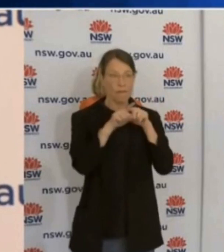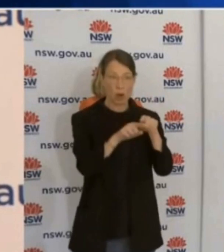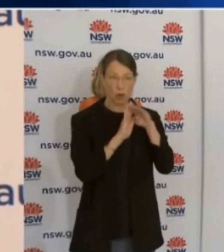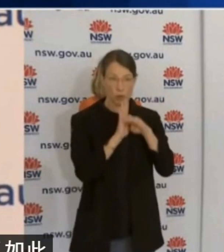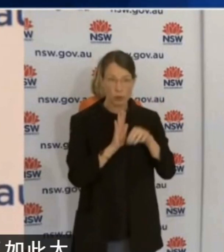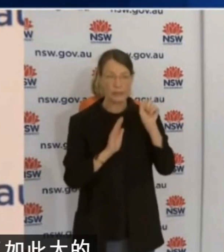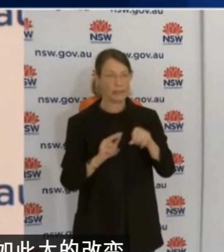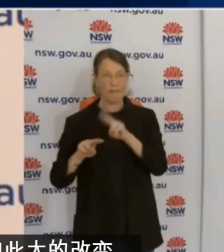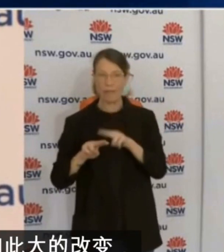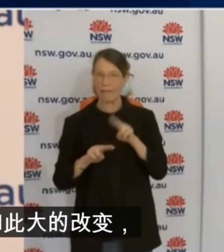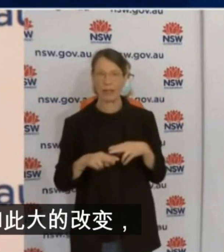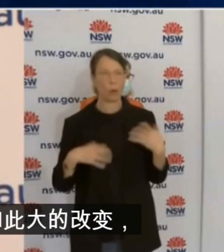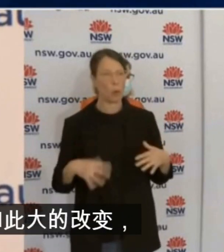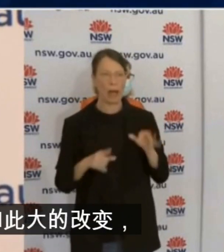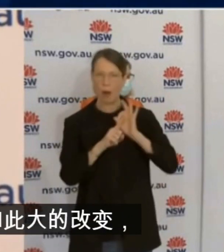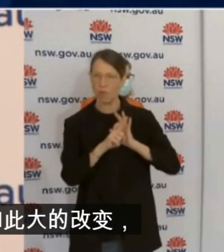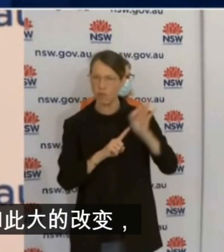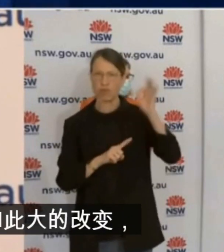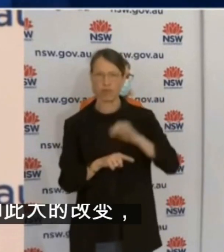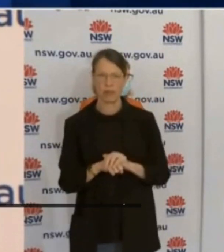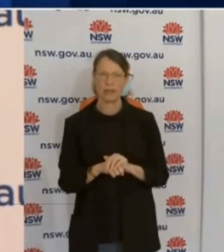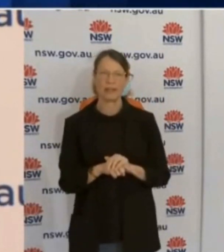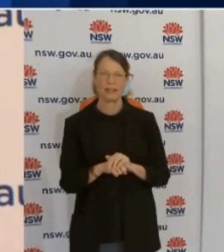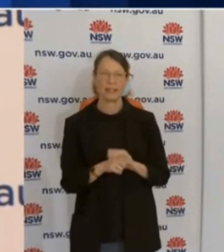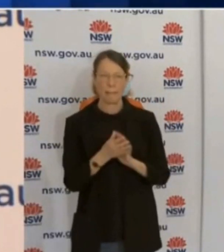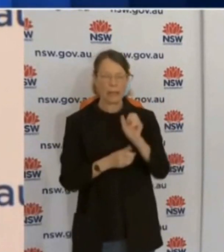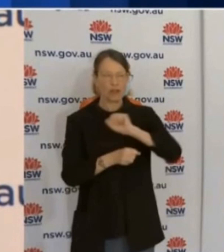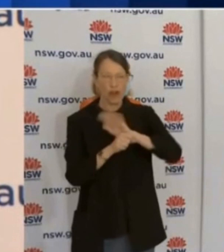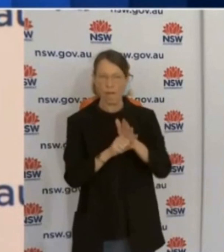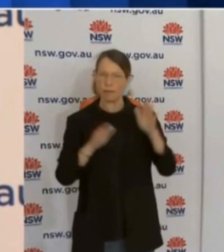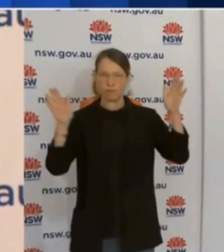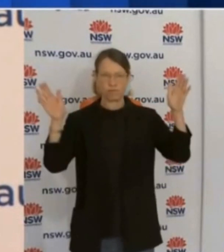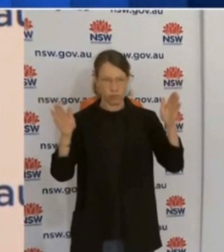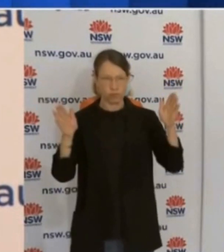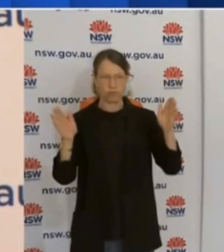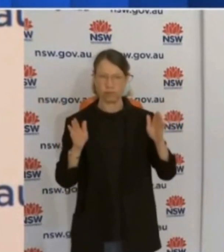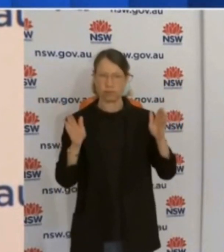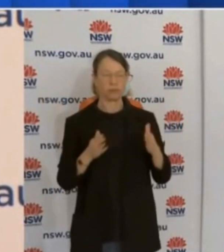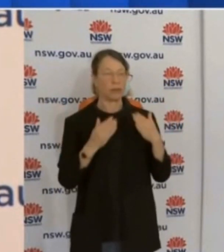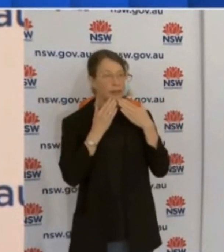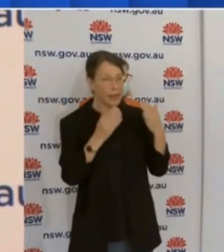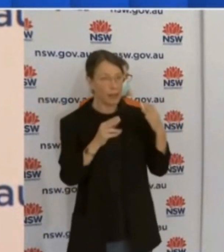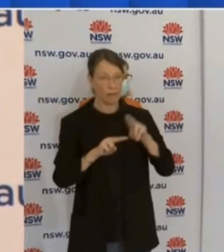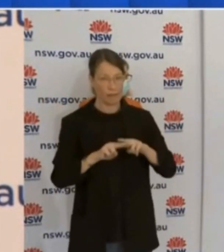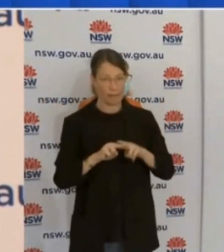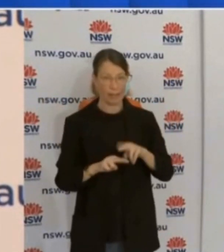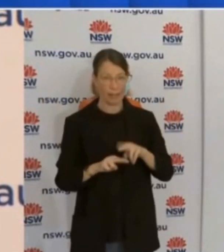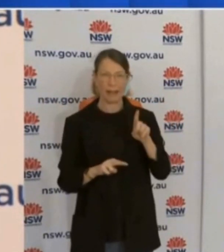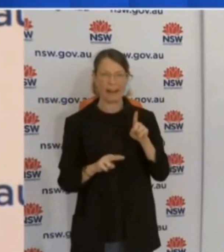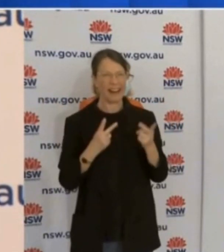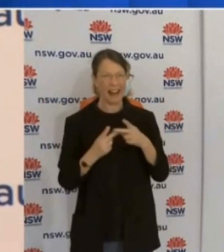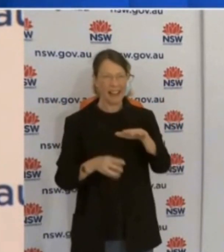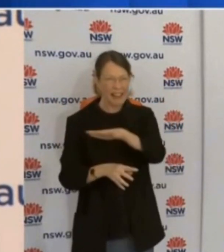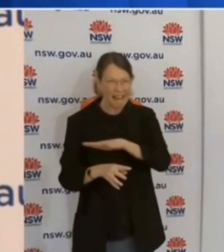They've made such a difference there and brought the numbers down to such a low level. I want to thank the people of Fairfield. But there are other communities,